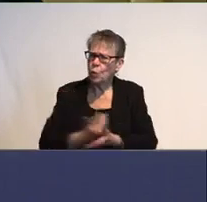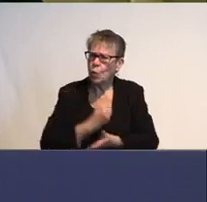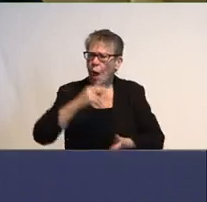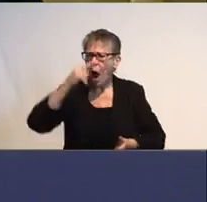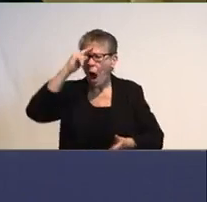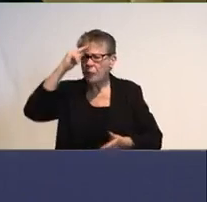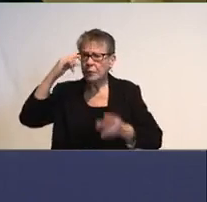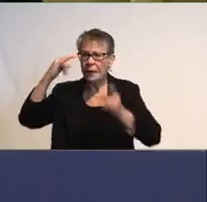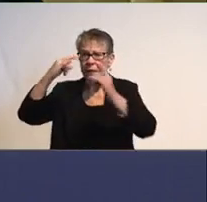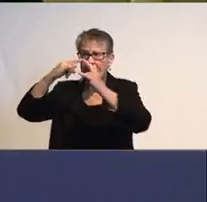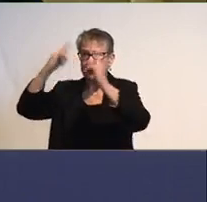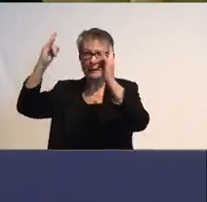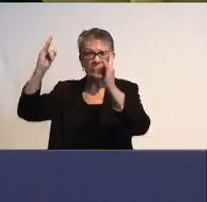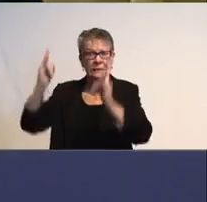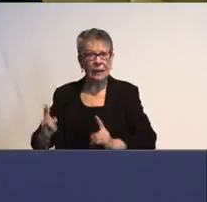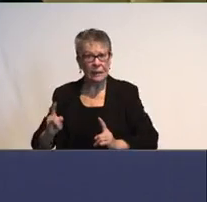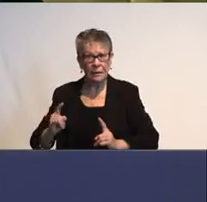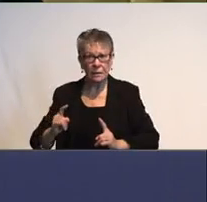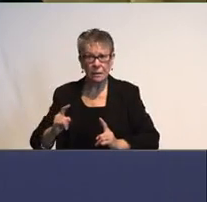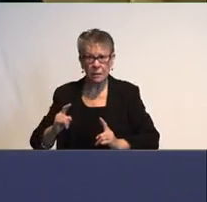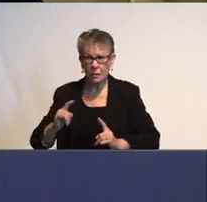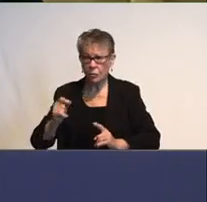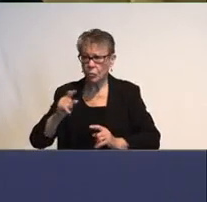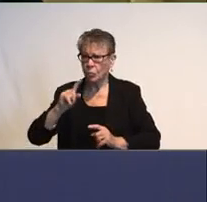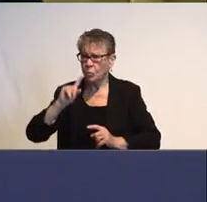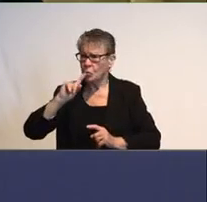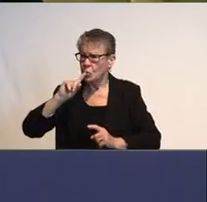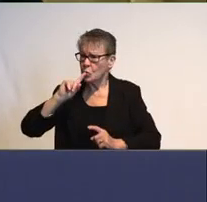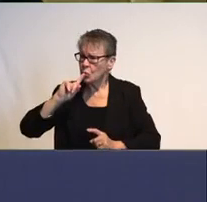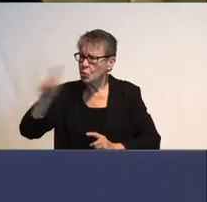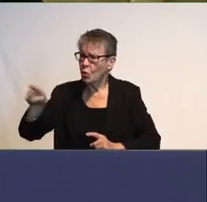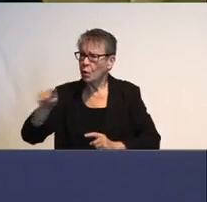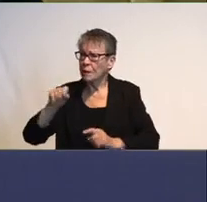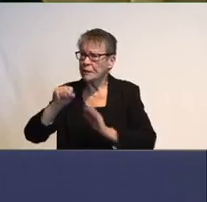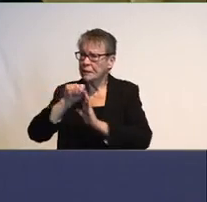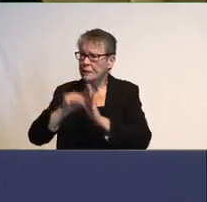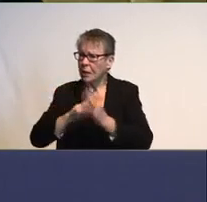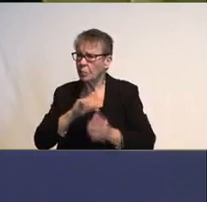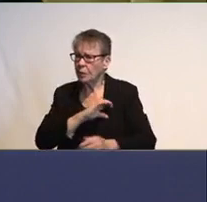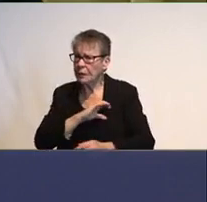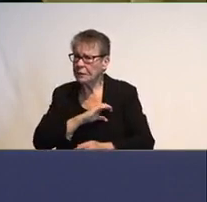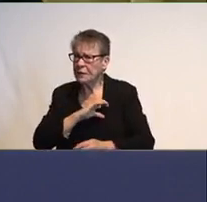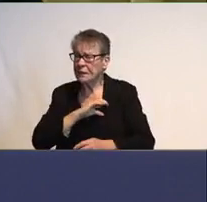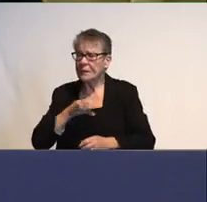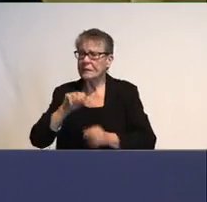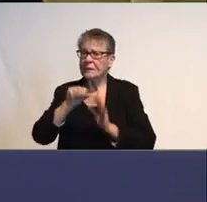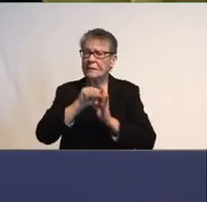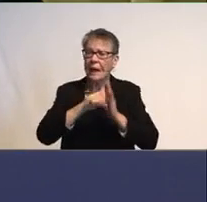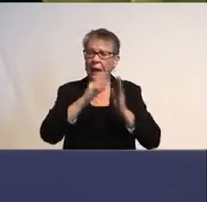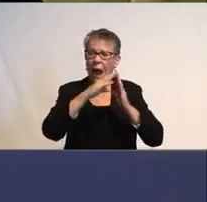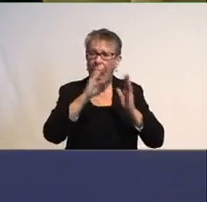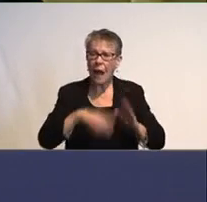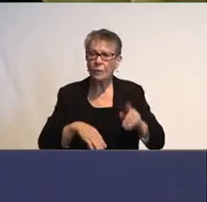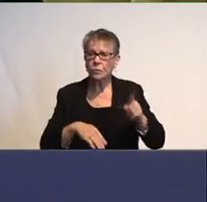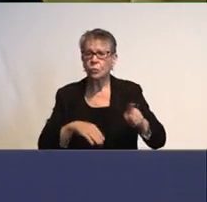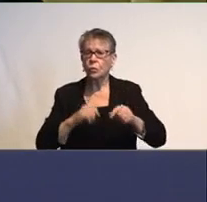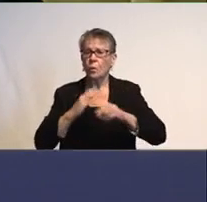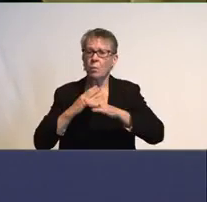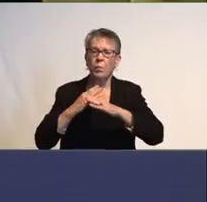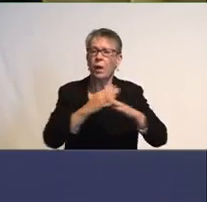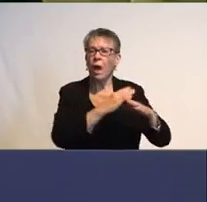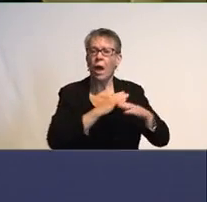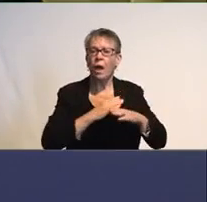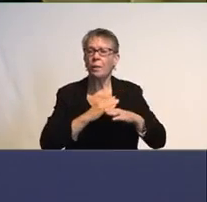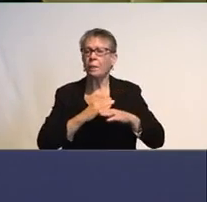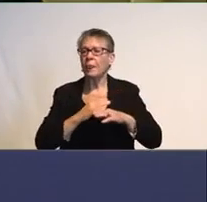did you order the state troopers to the State House this morning to block lawmakers in the way that they did? Or are you not going to talk about that either because it's